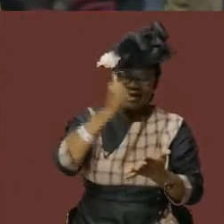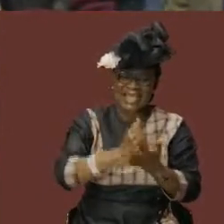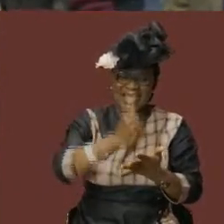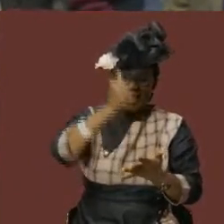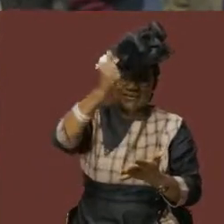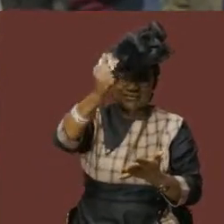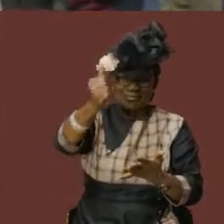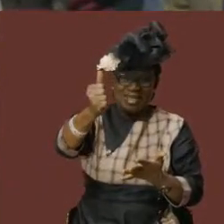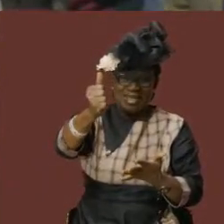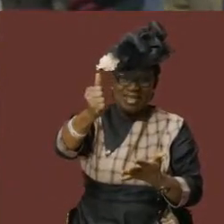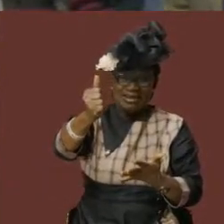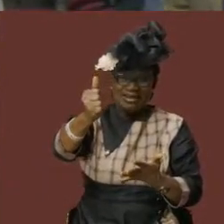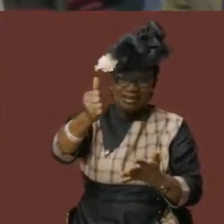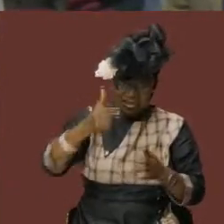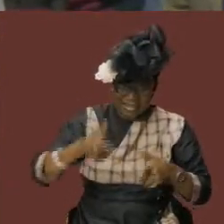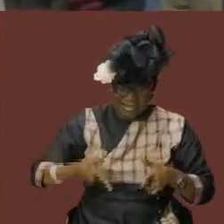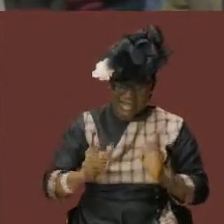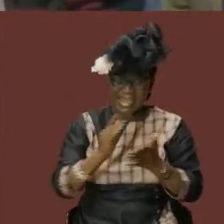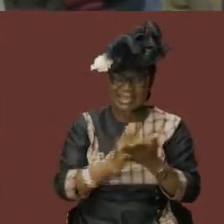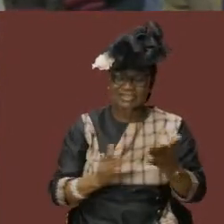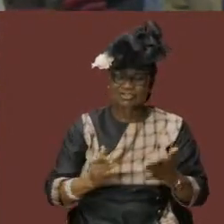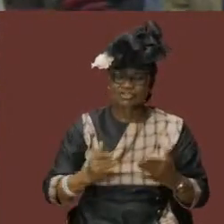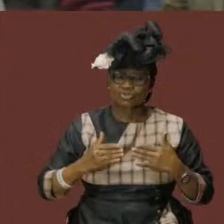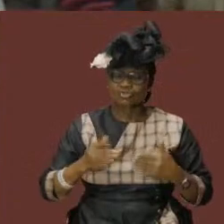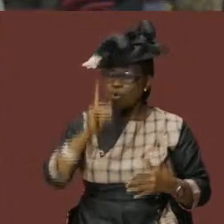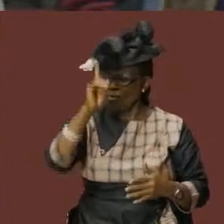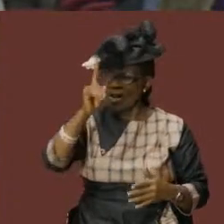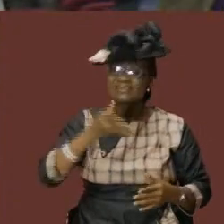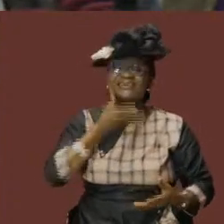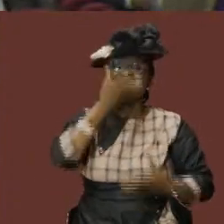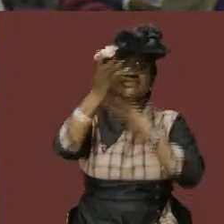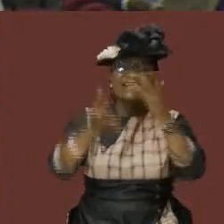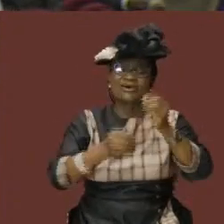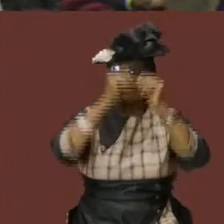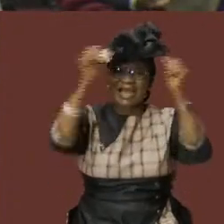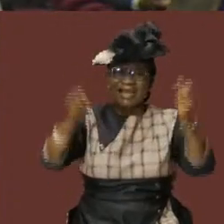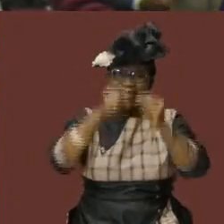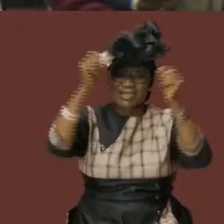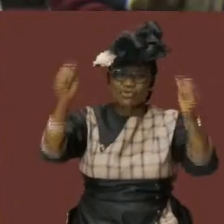Amen. Let someone shout hallelujah.